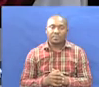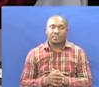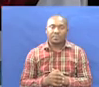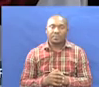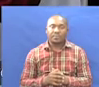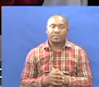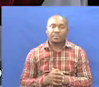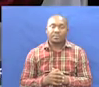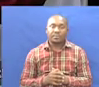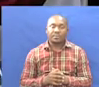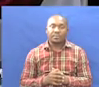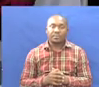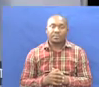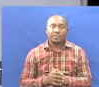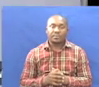oxygen,